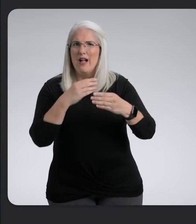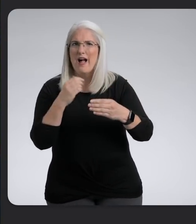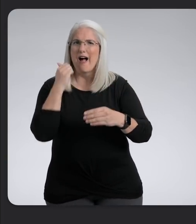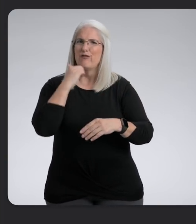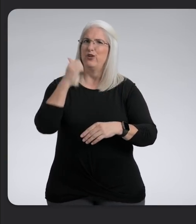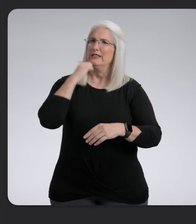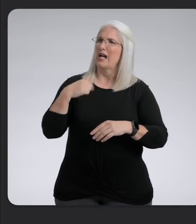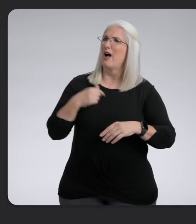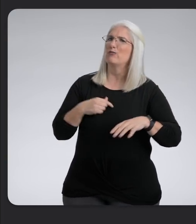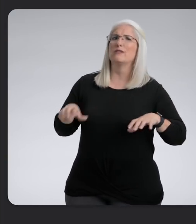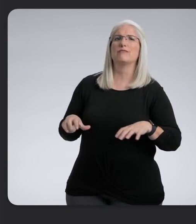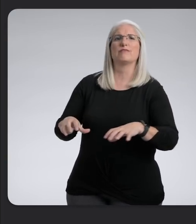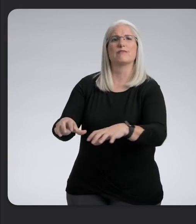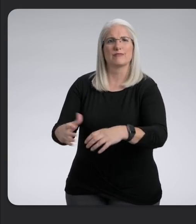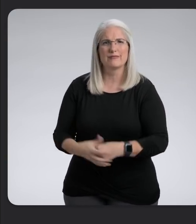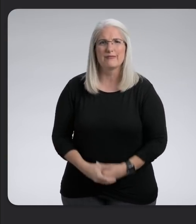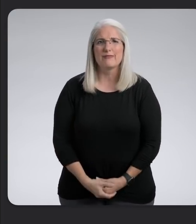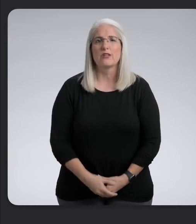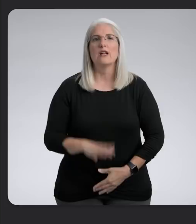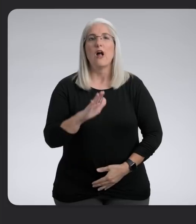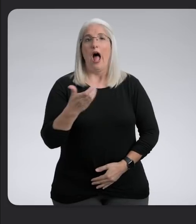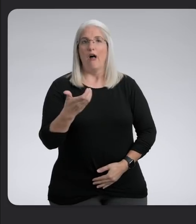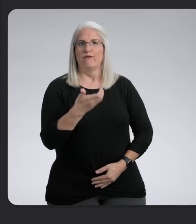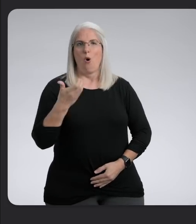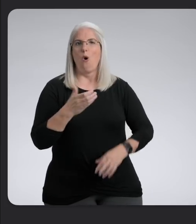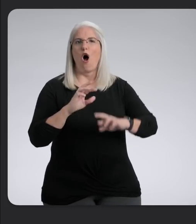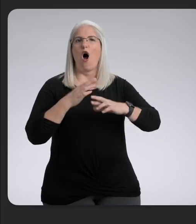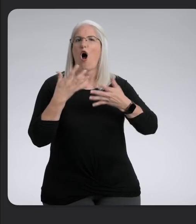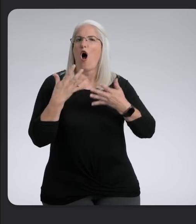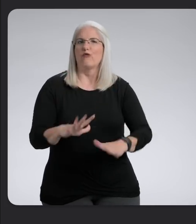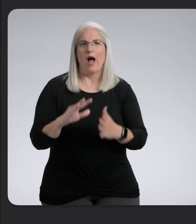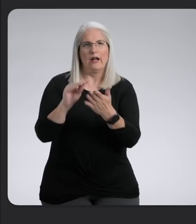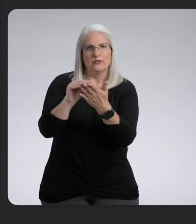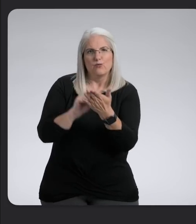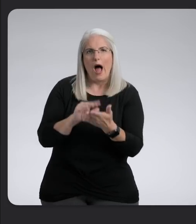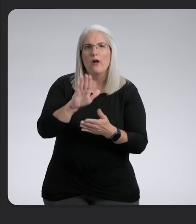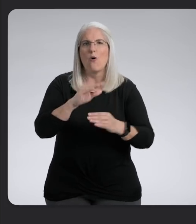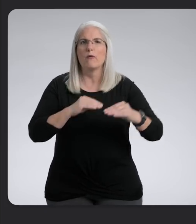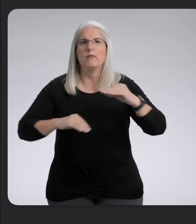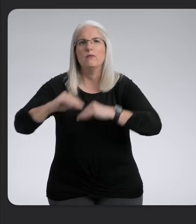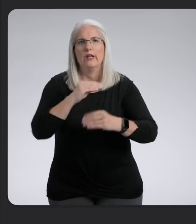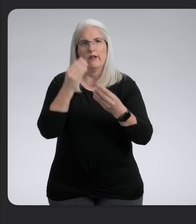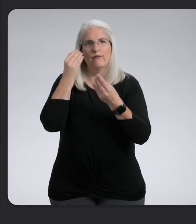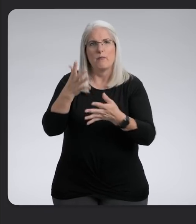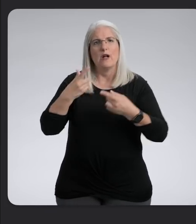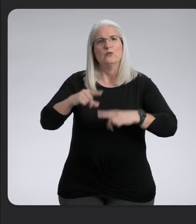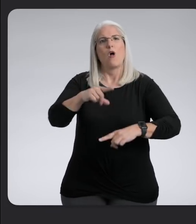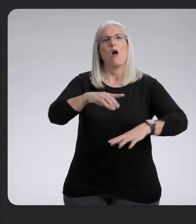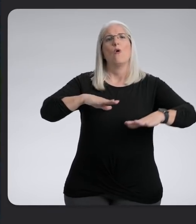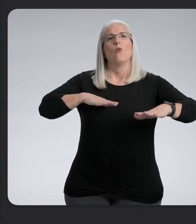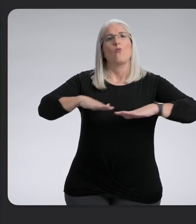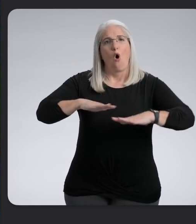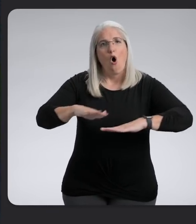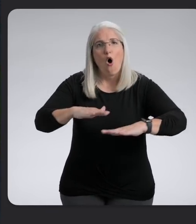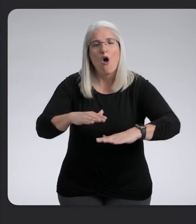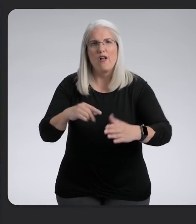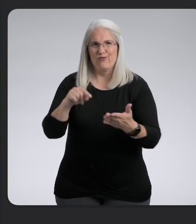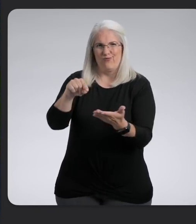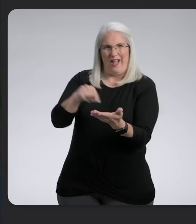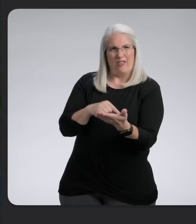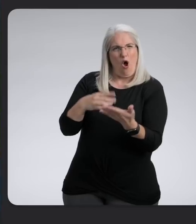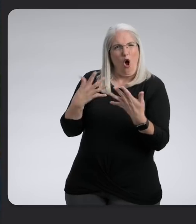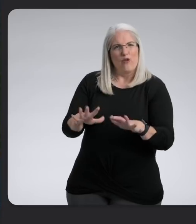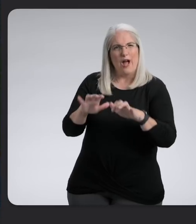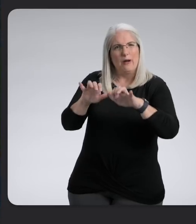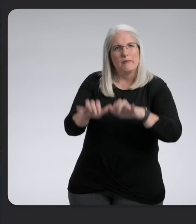unnoticed. Your iPhone already captures mobility data as you walk with scientifically validated metrics. We're building on this